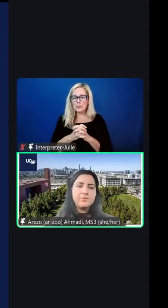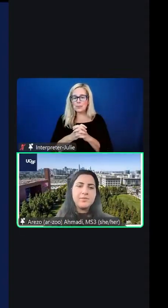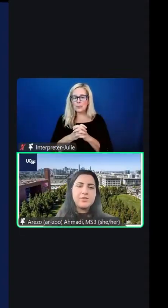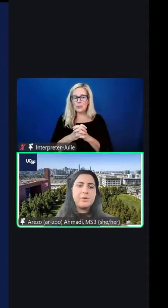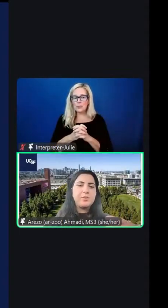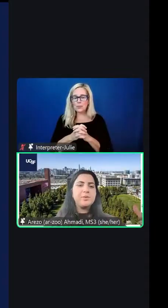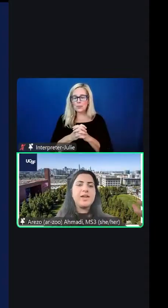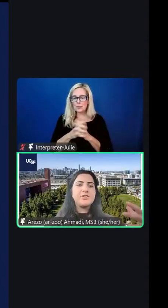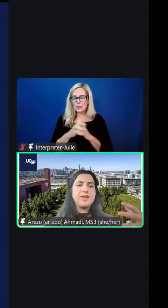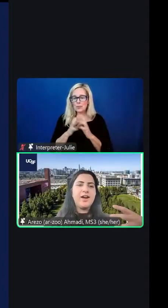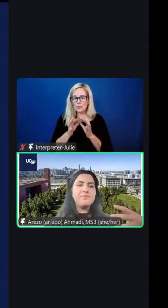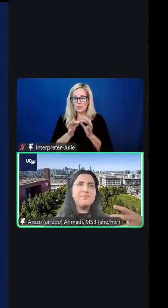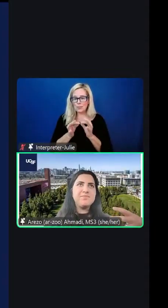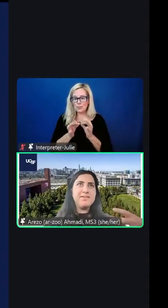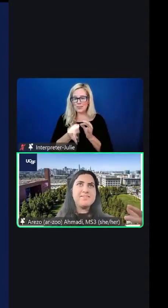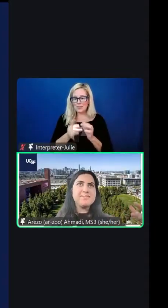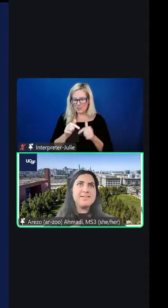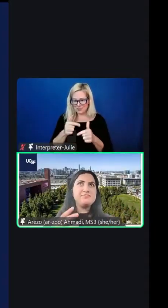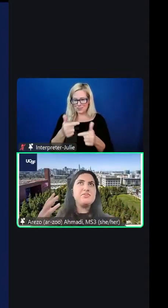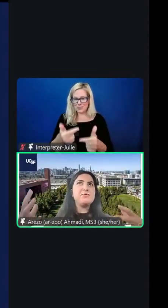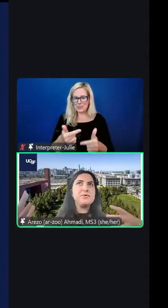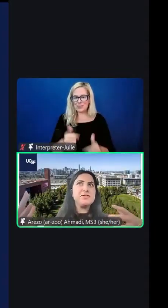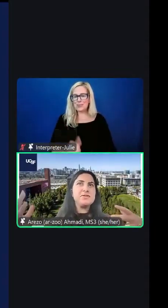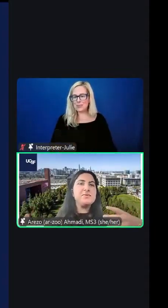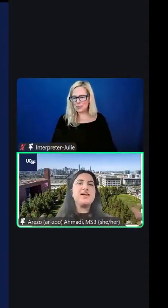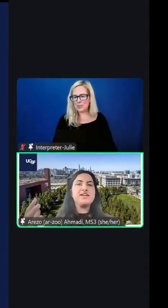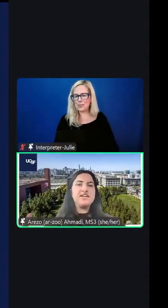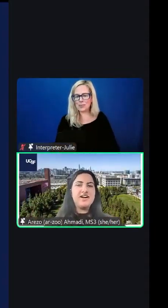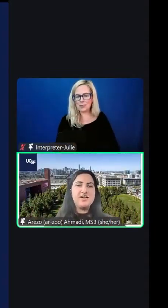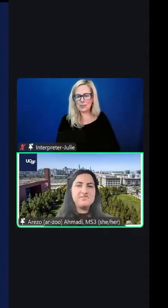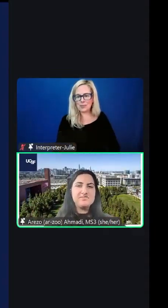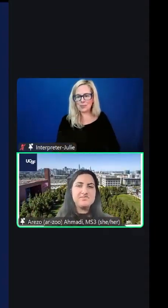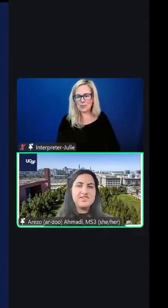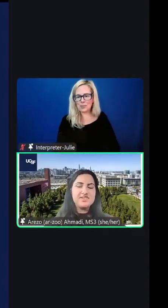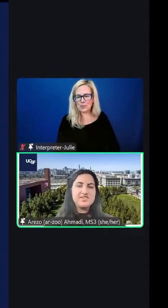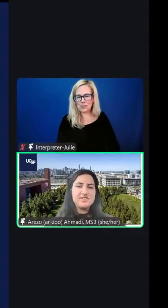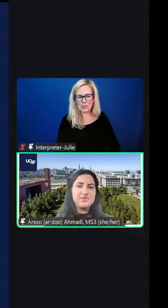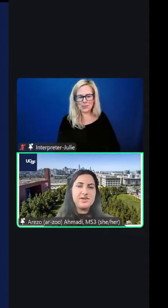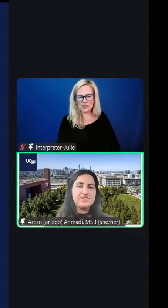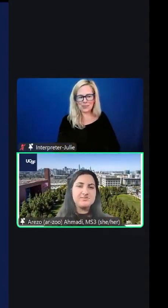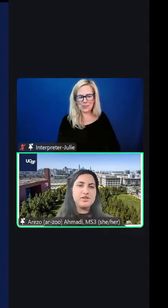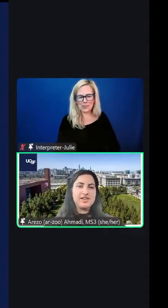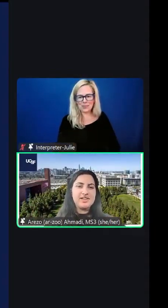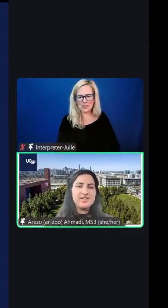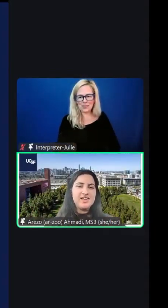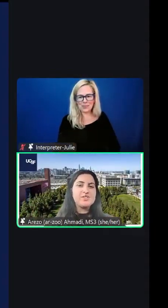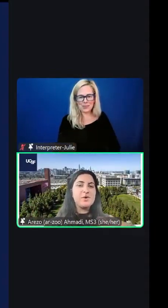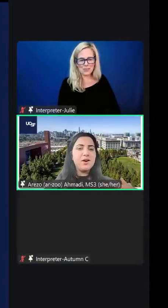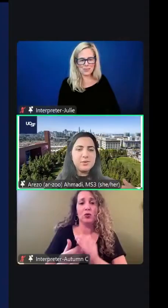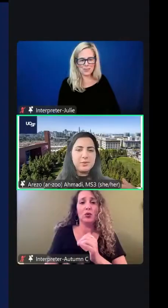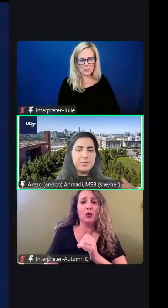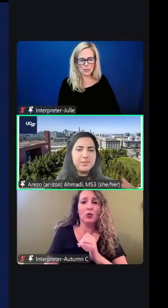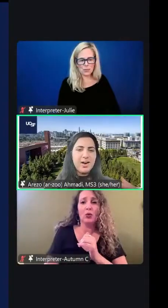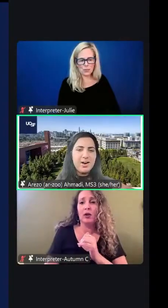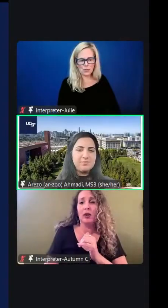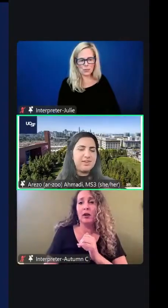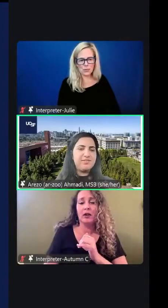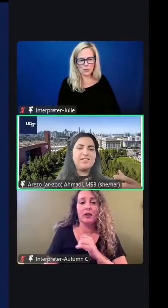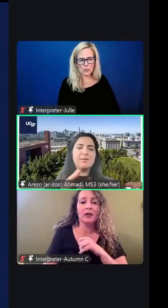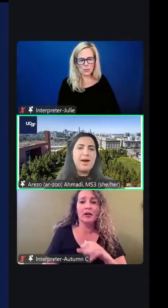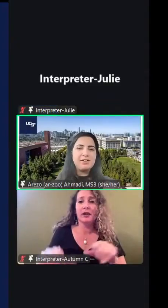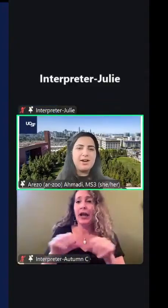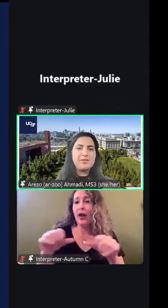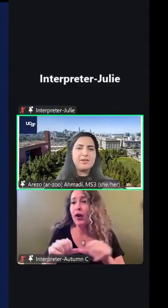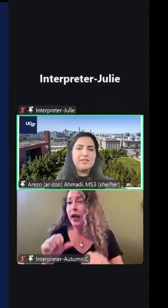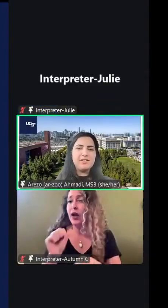so we were really entering this kind of new area to do work in. And so our goal,